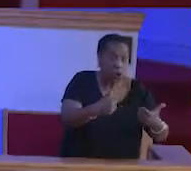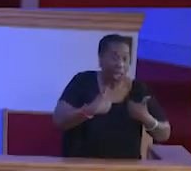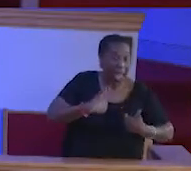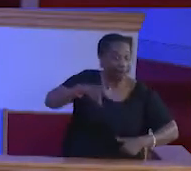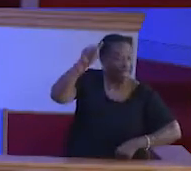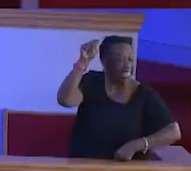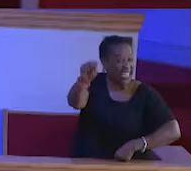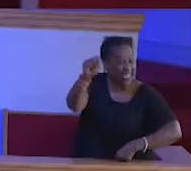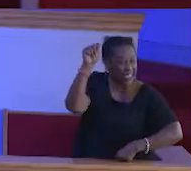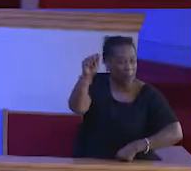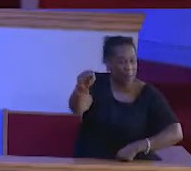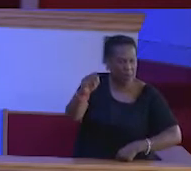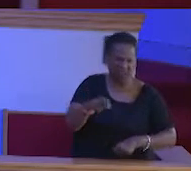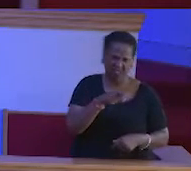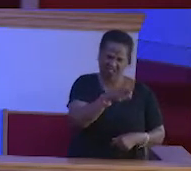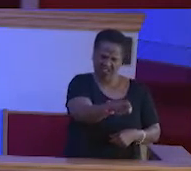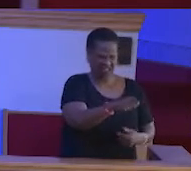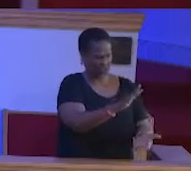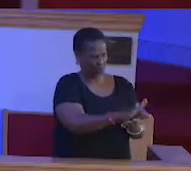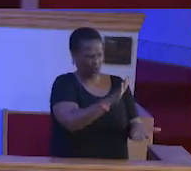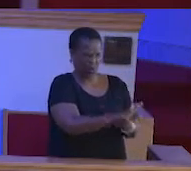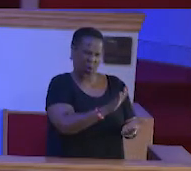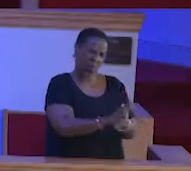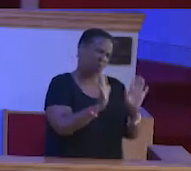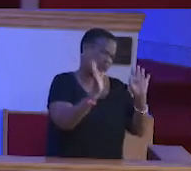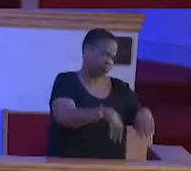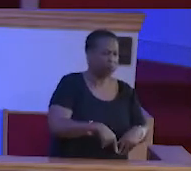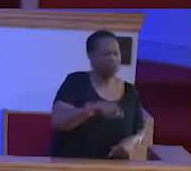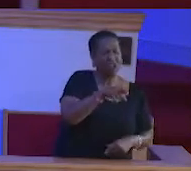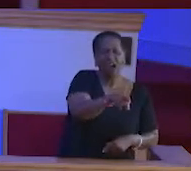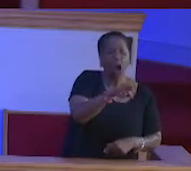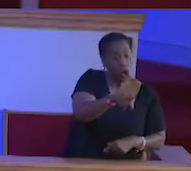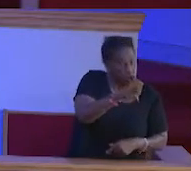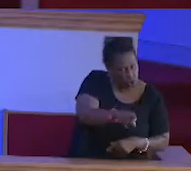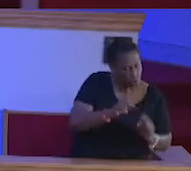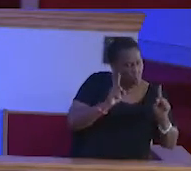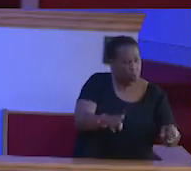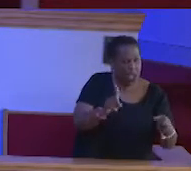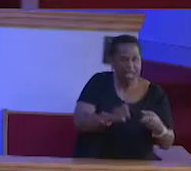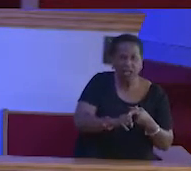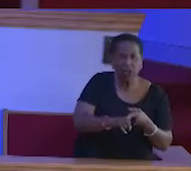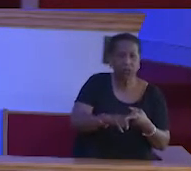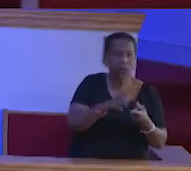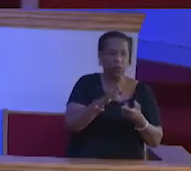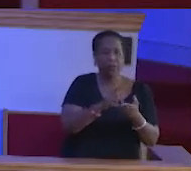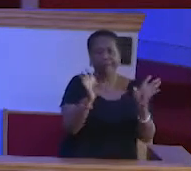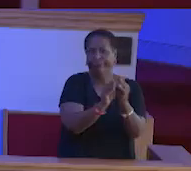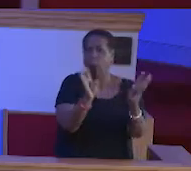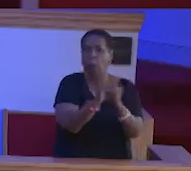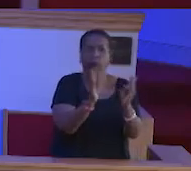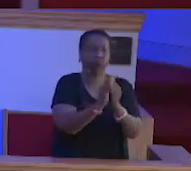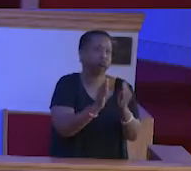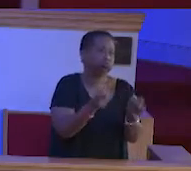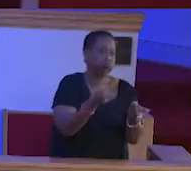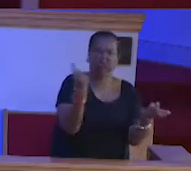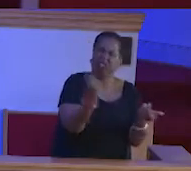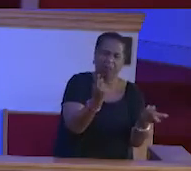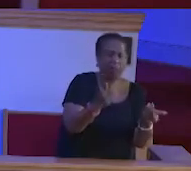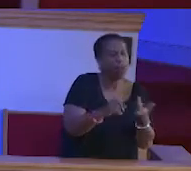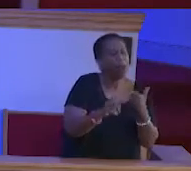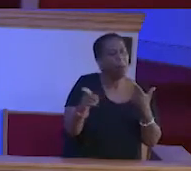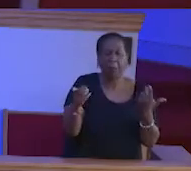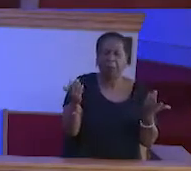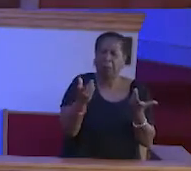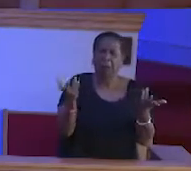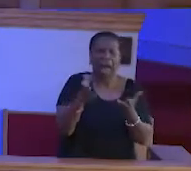testimony, not because you went to school somewhere, not because you went to a seminar and somebody shared with you how